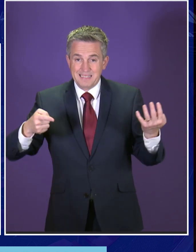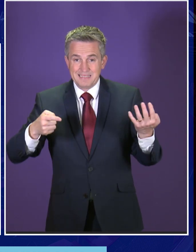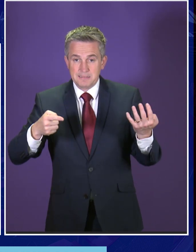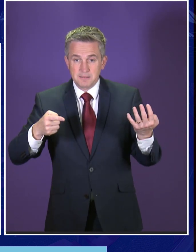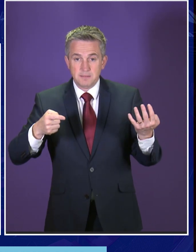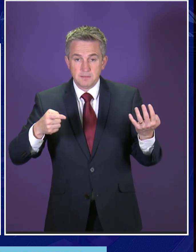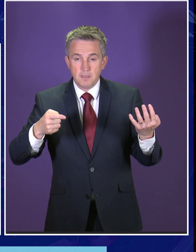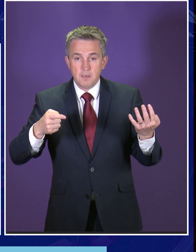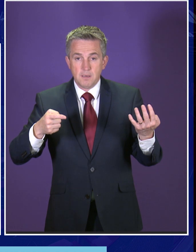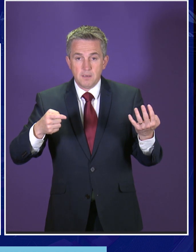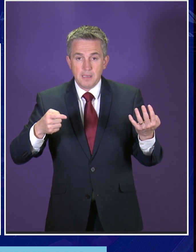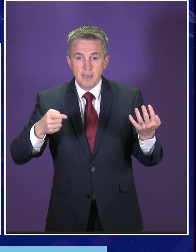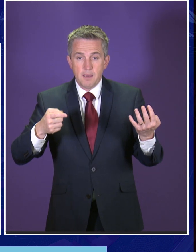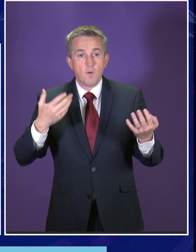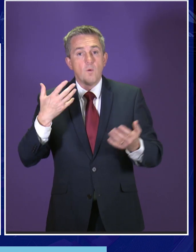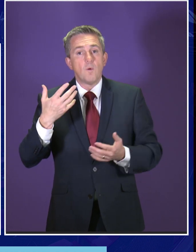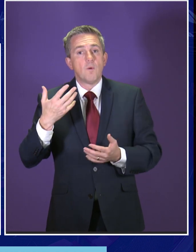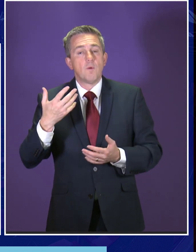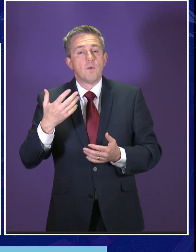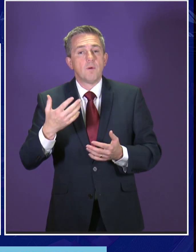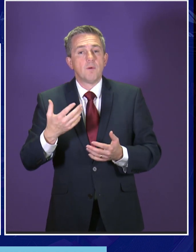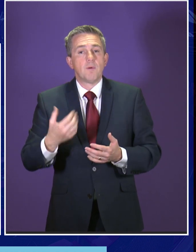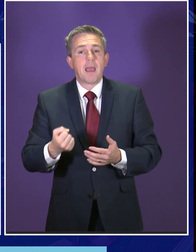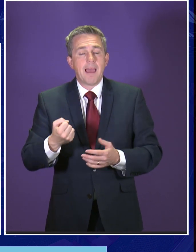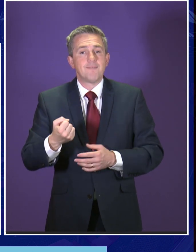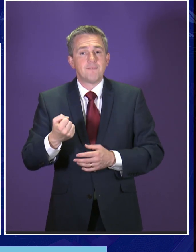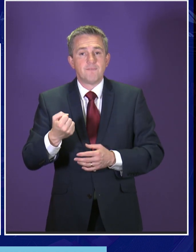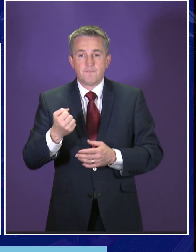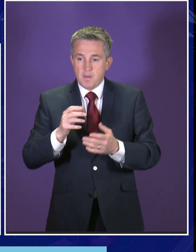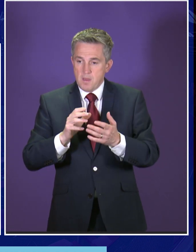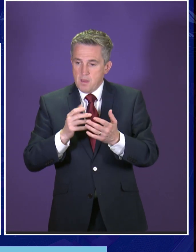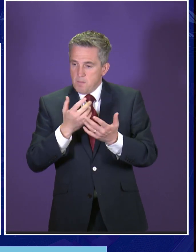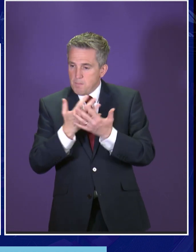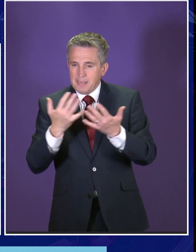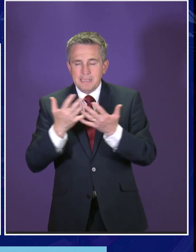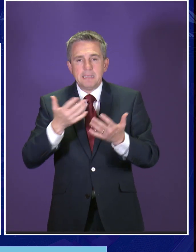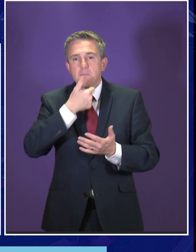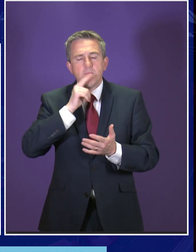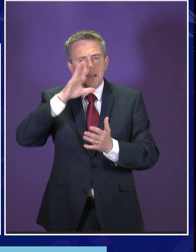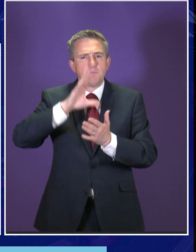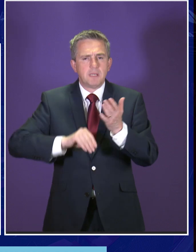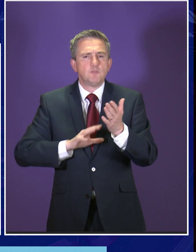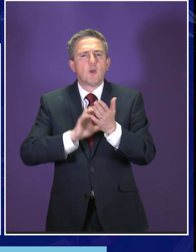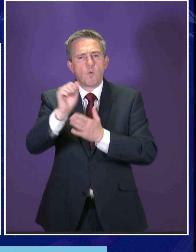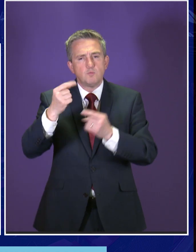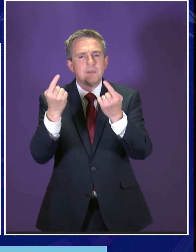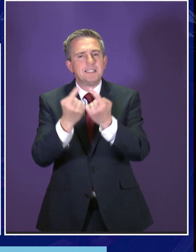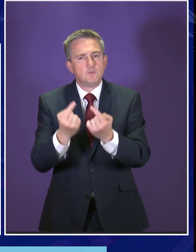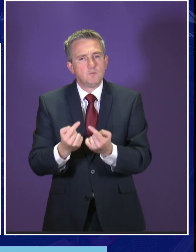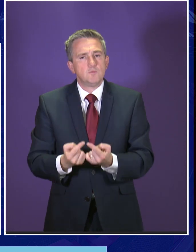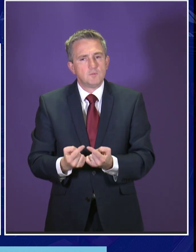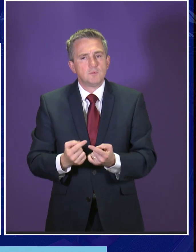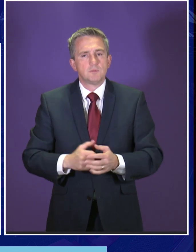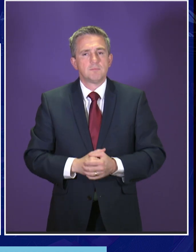Cultural Orientation. We have an institute that oriented our people on the cultural matters in Nigeria. We can learn from